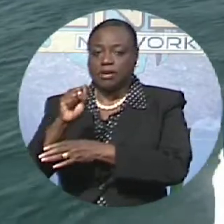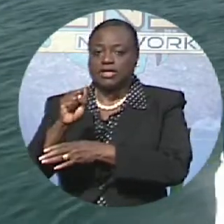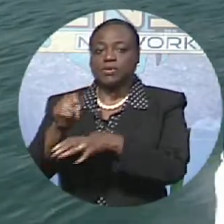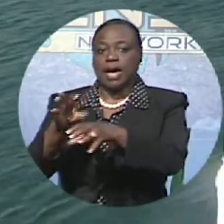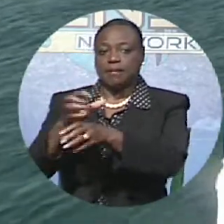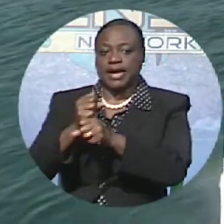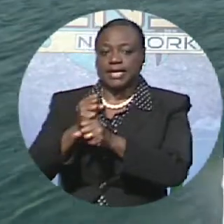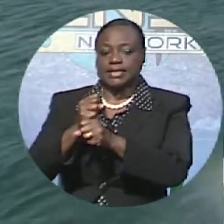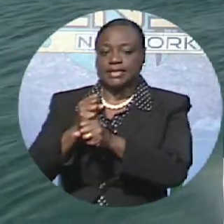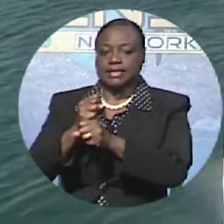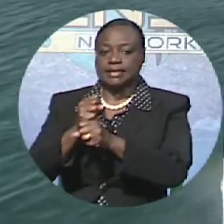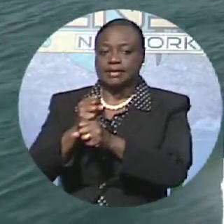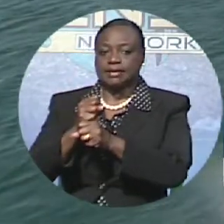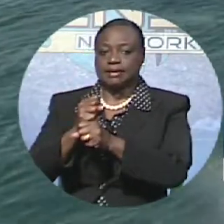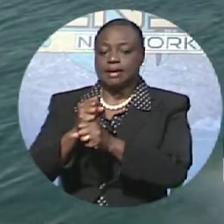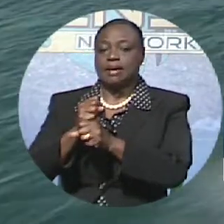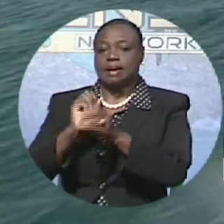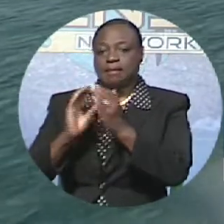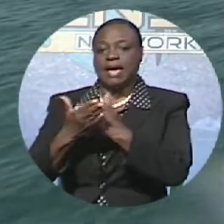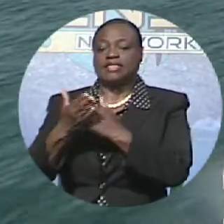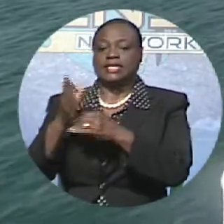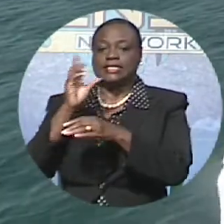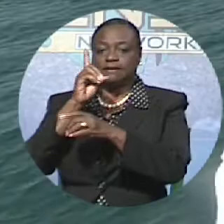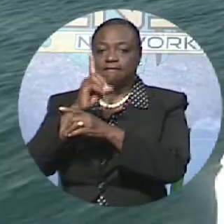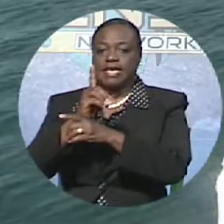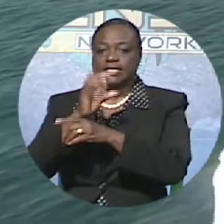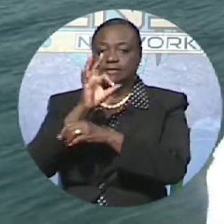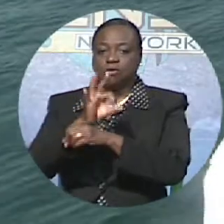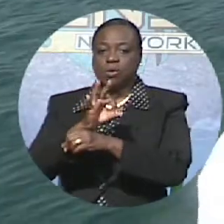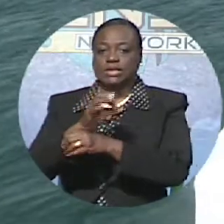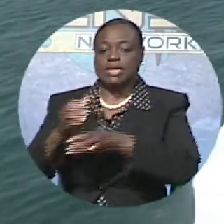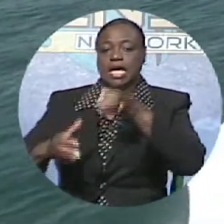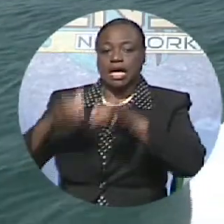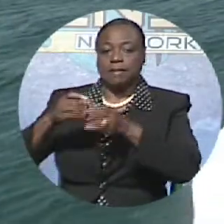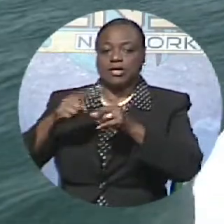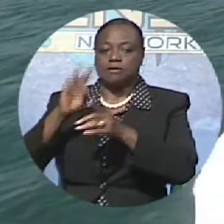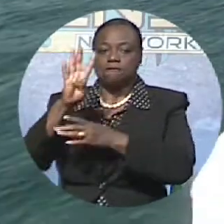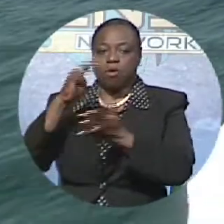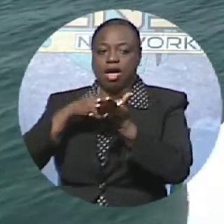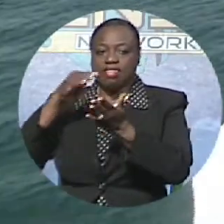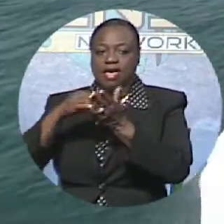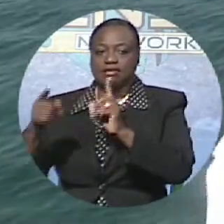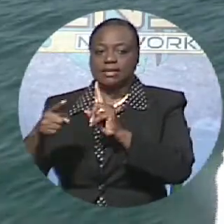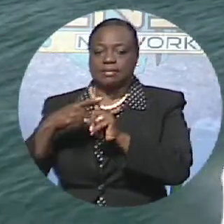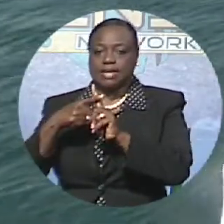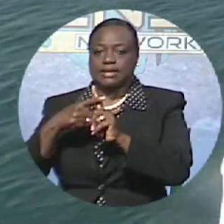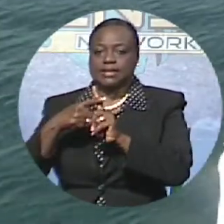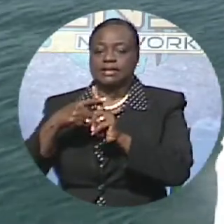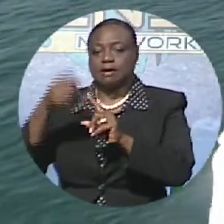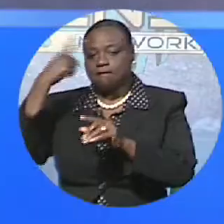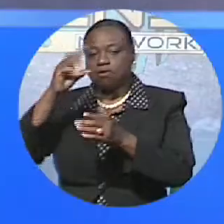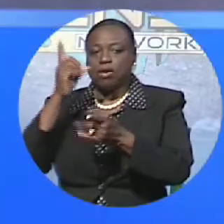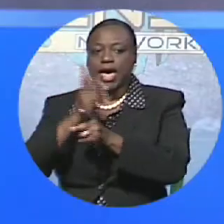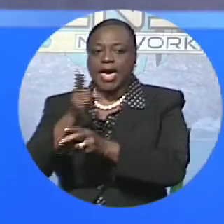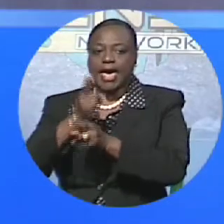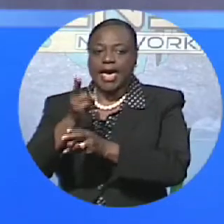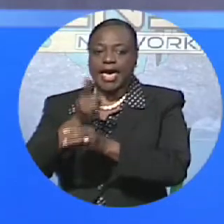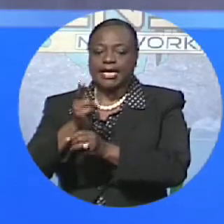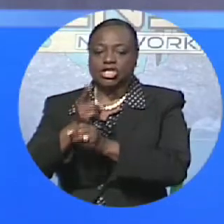it relates to Defense Force apprehensions, compared to 4,000 plus for Haitian migrants.